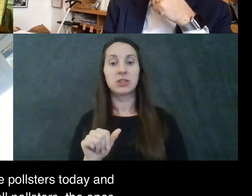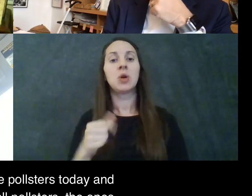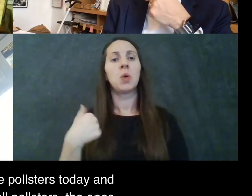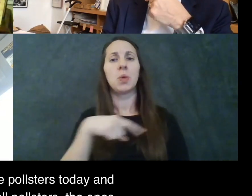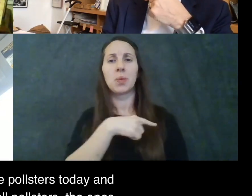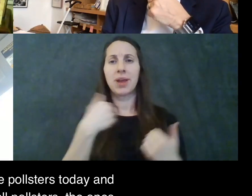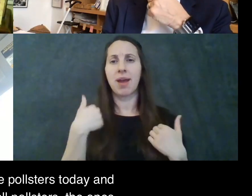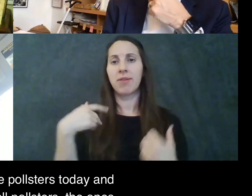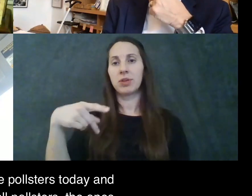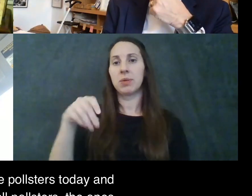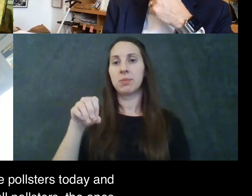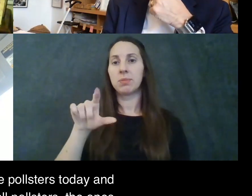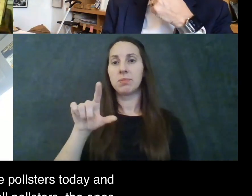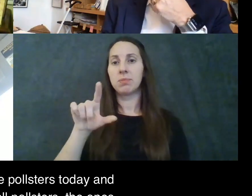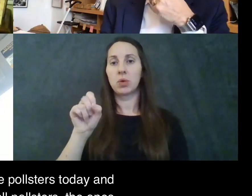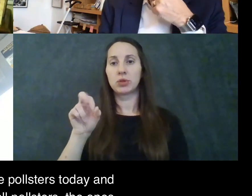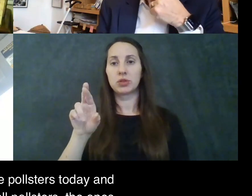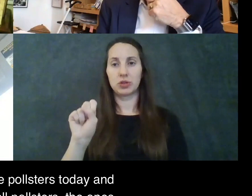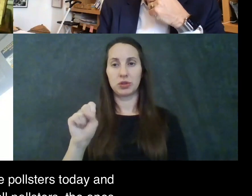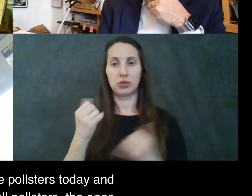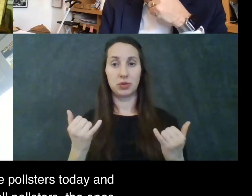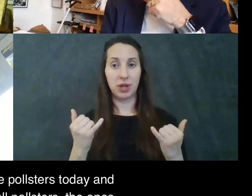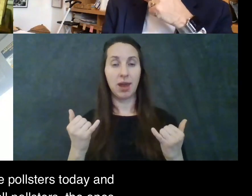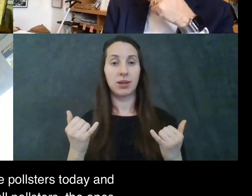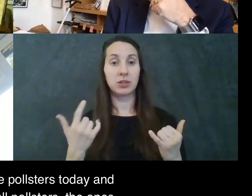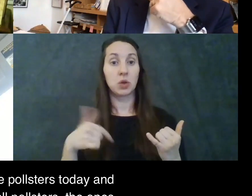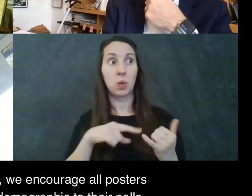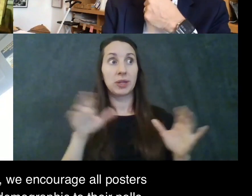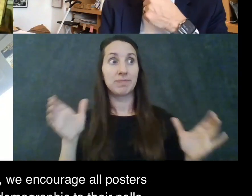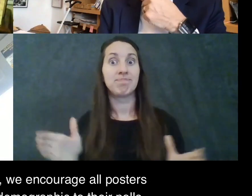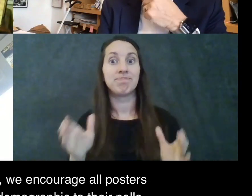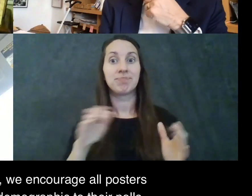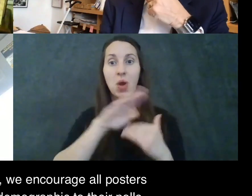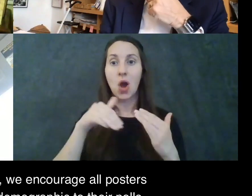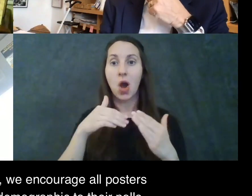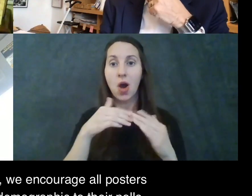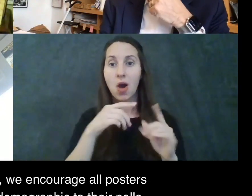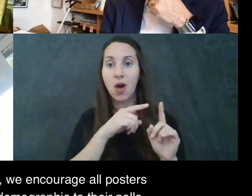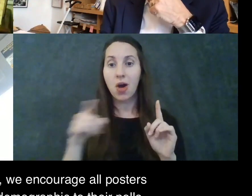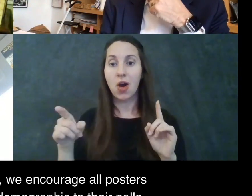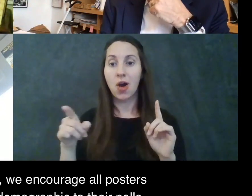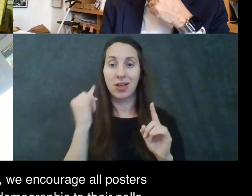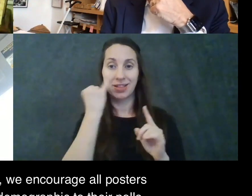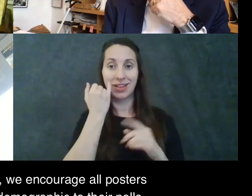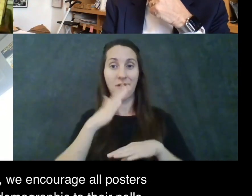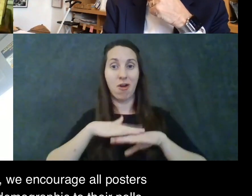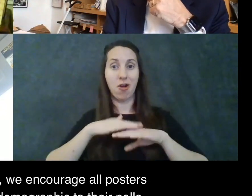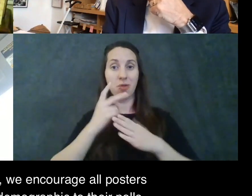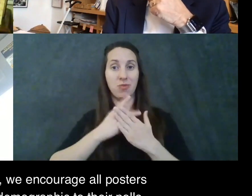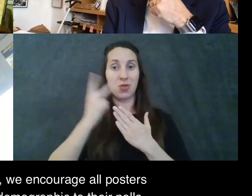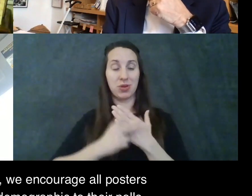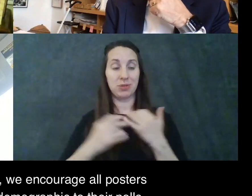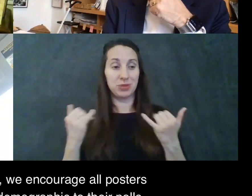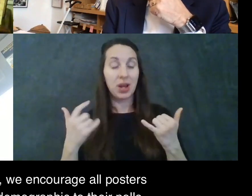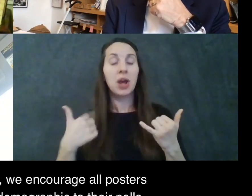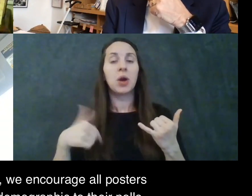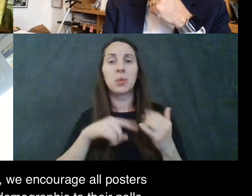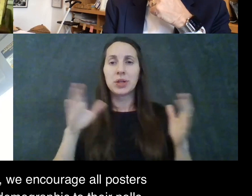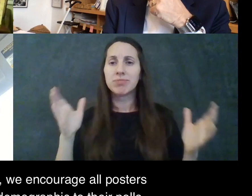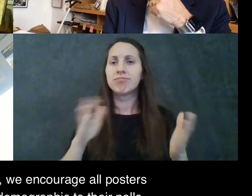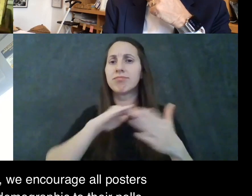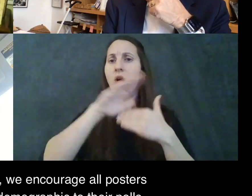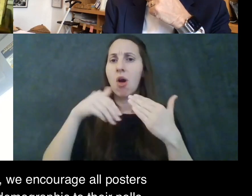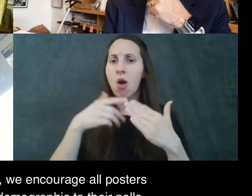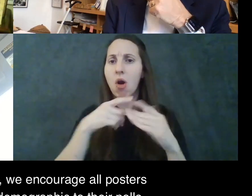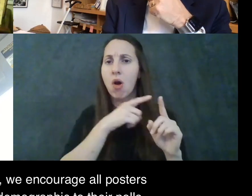pollsters we encourage all pollsters, the ones on the program today, we encourage all pollsters to add the